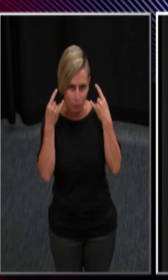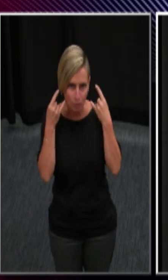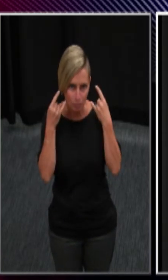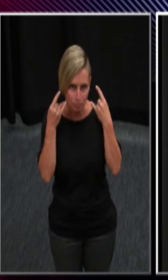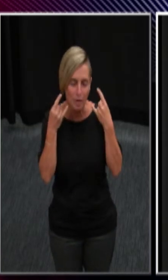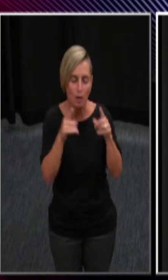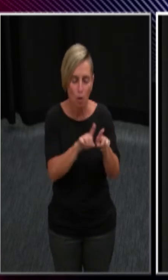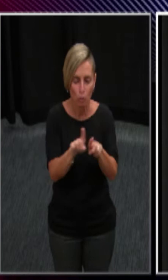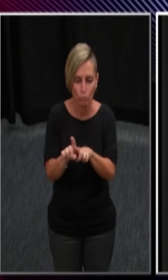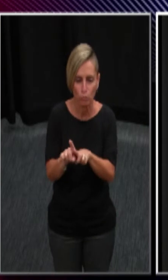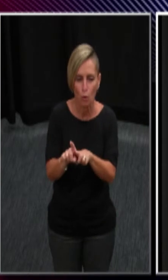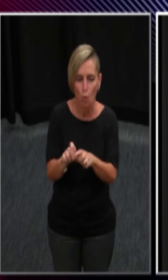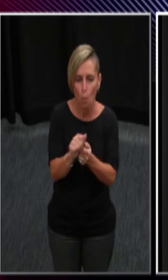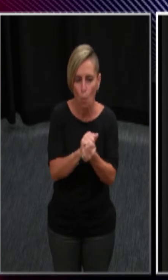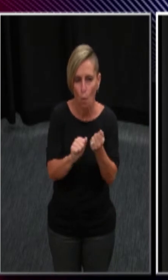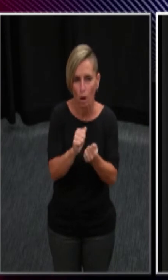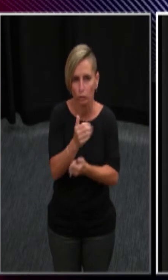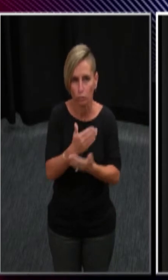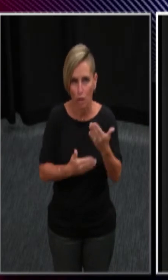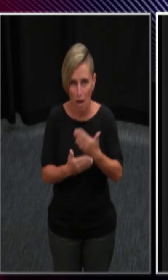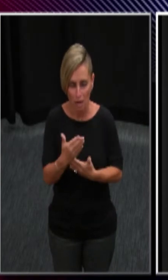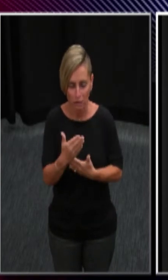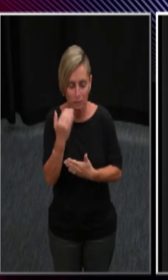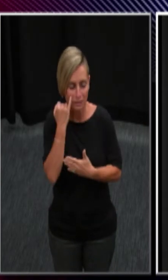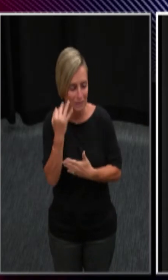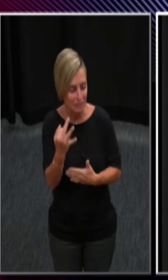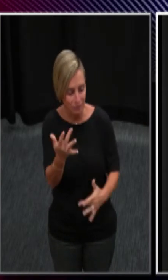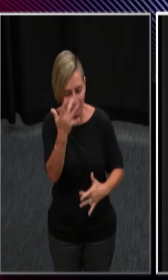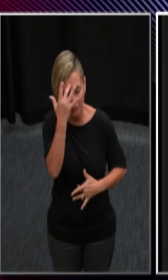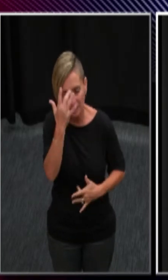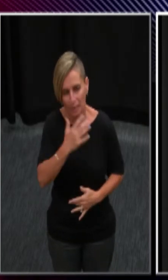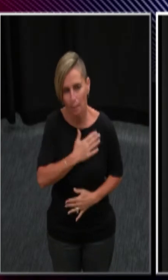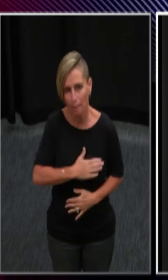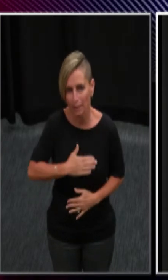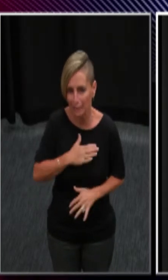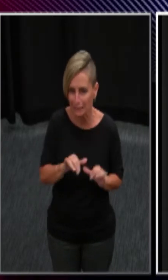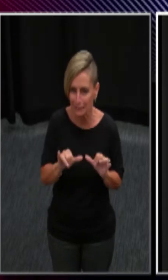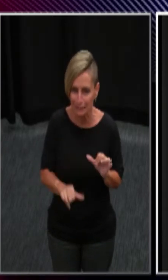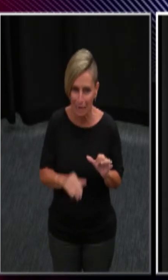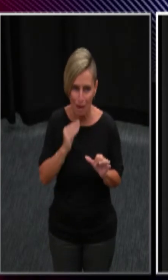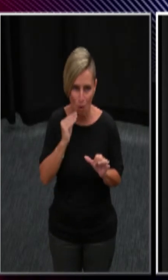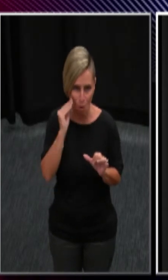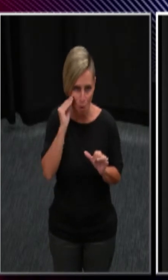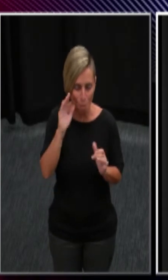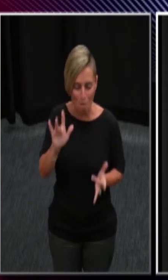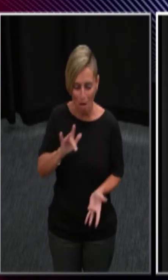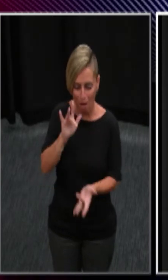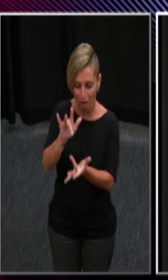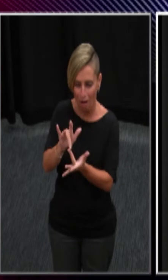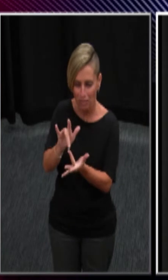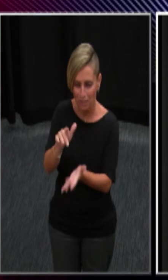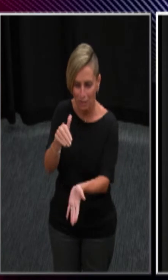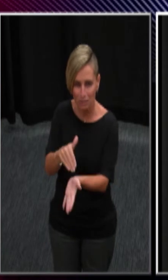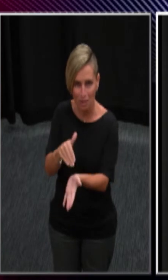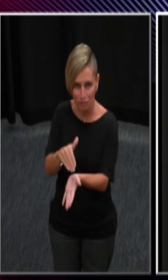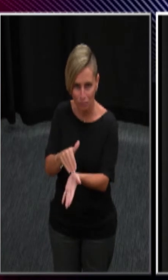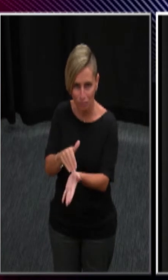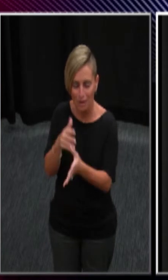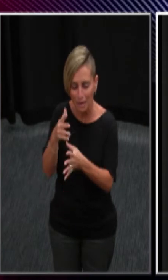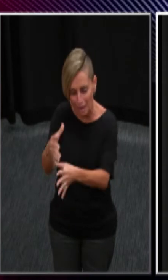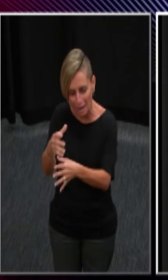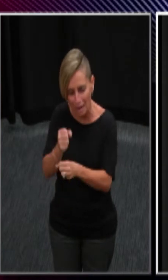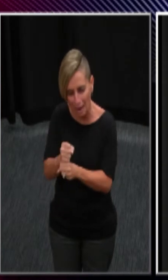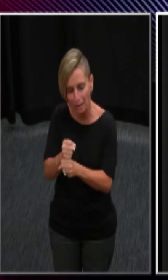your hands. If you are sick, please stay home. Call your doctor and get a COVID-19